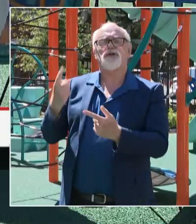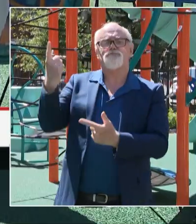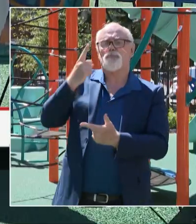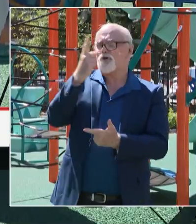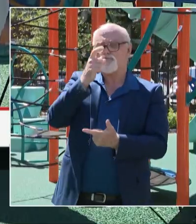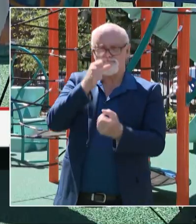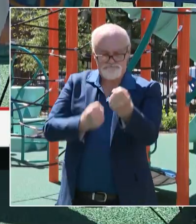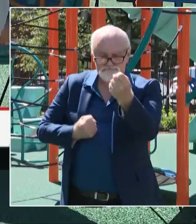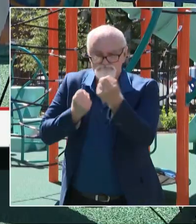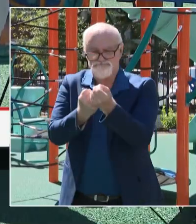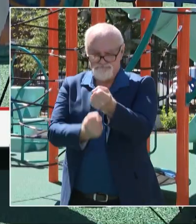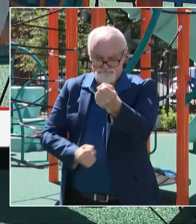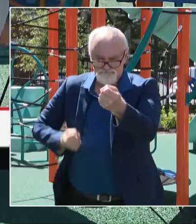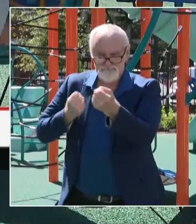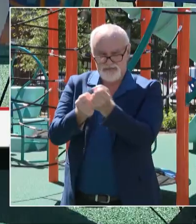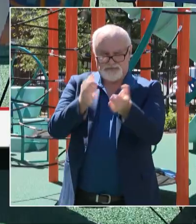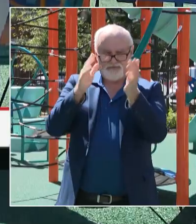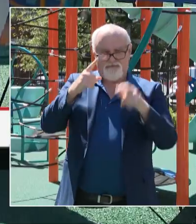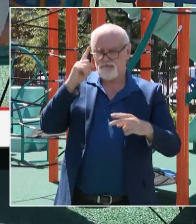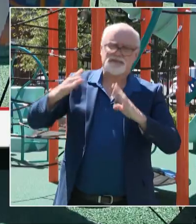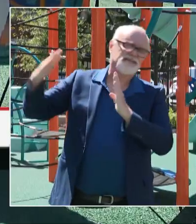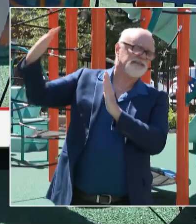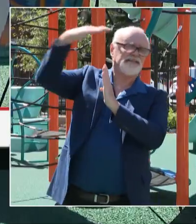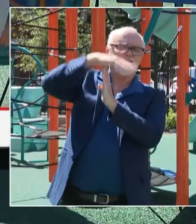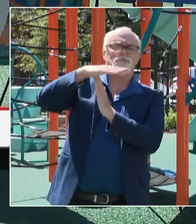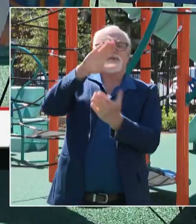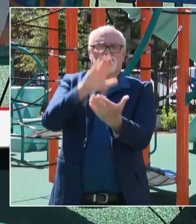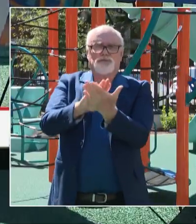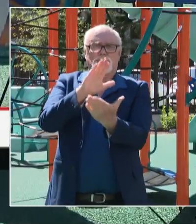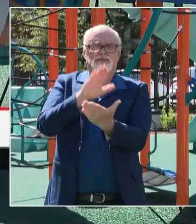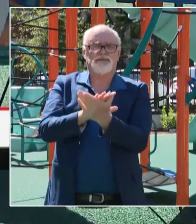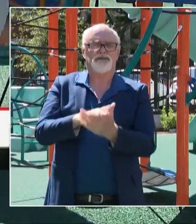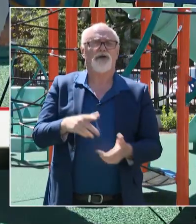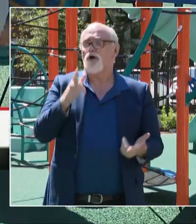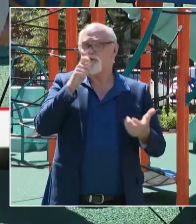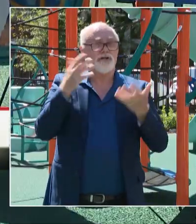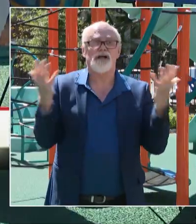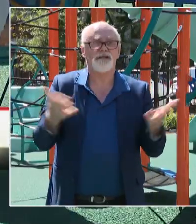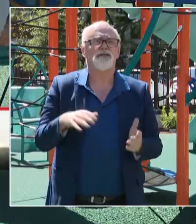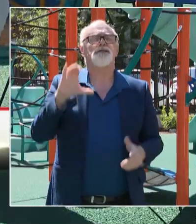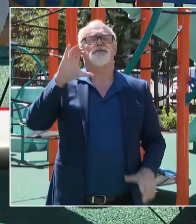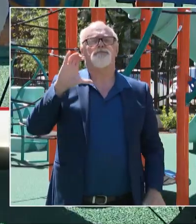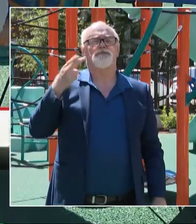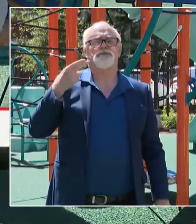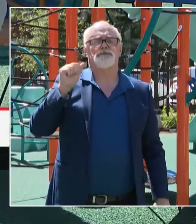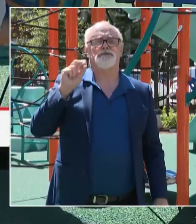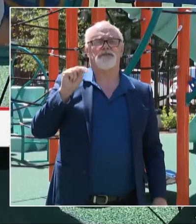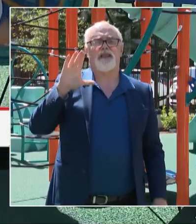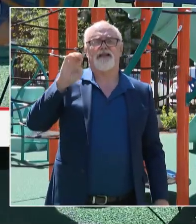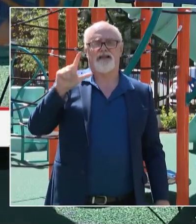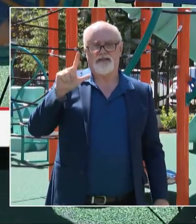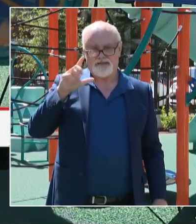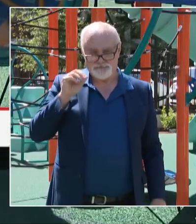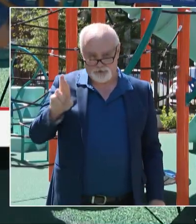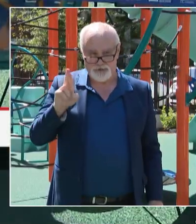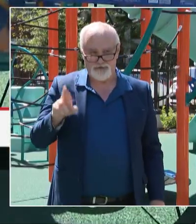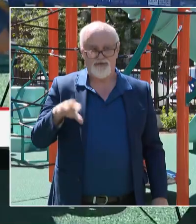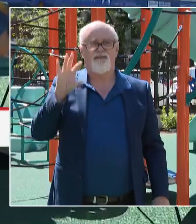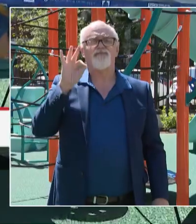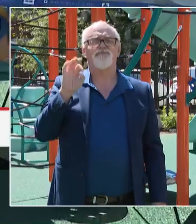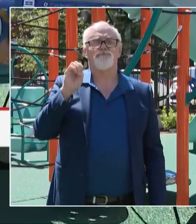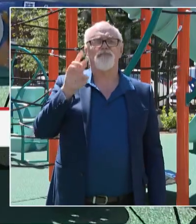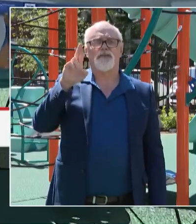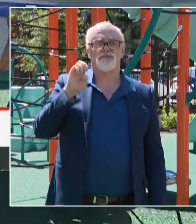for only the best of our school and all of DCPS. Please welcome DCPS Chancellor, Dr. Louis D. Fairby.